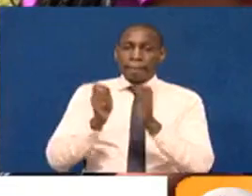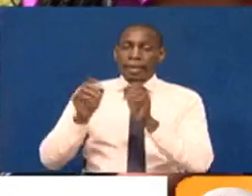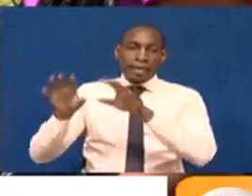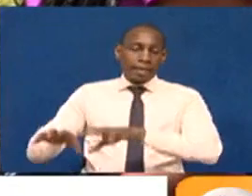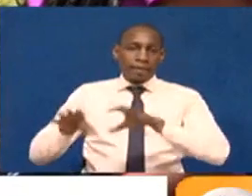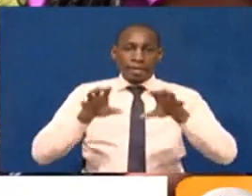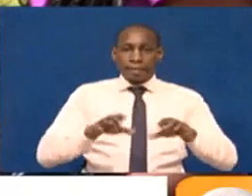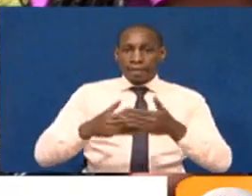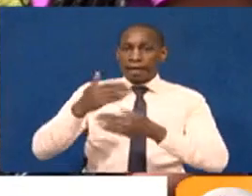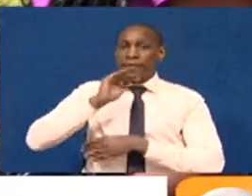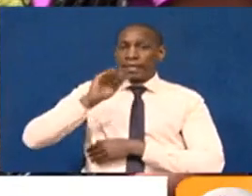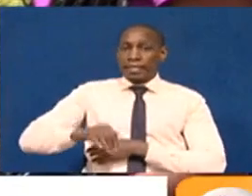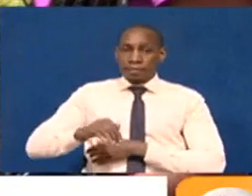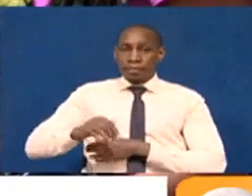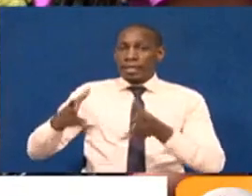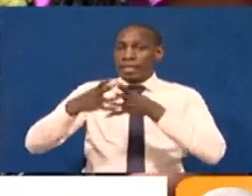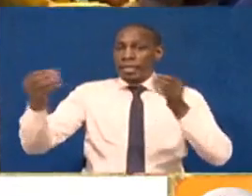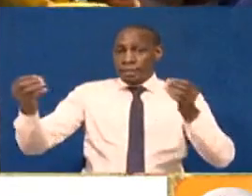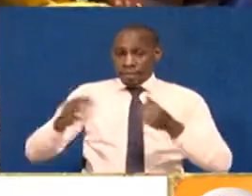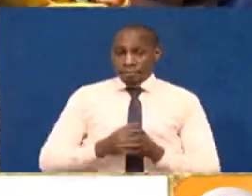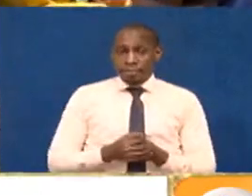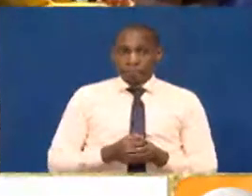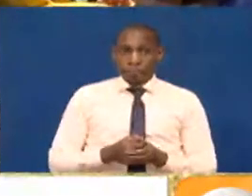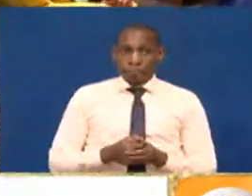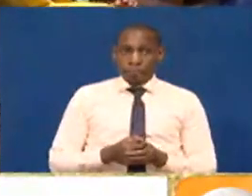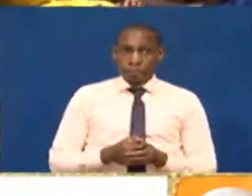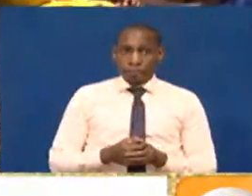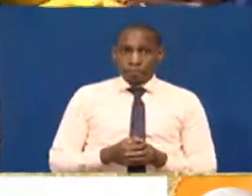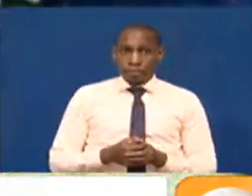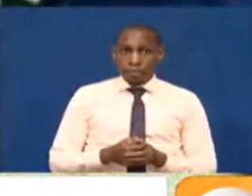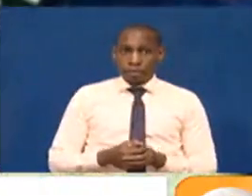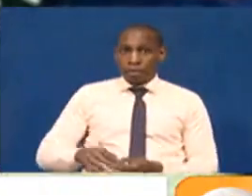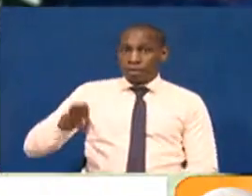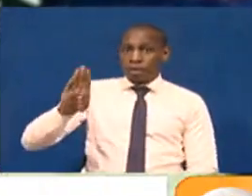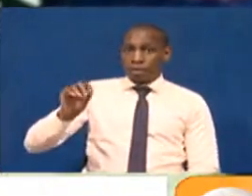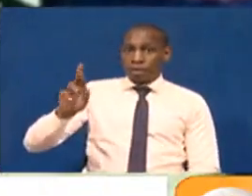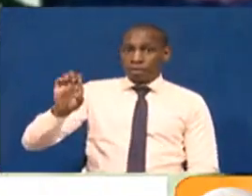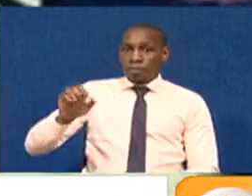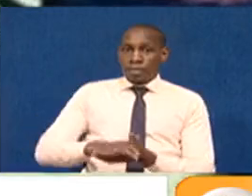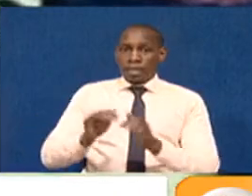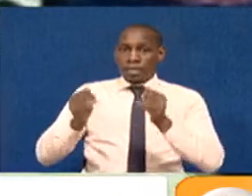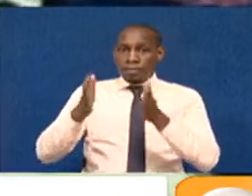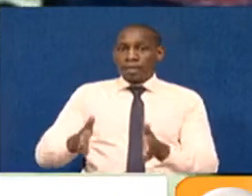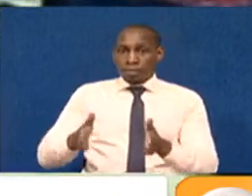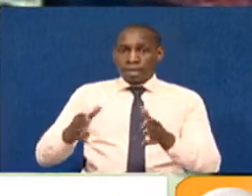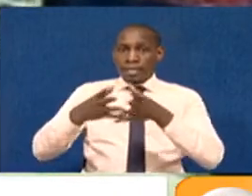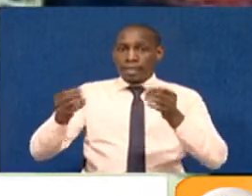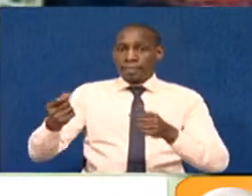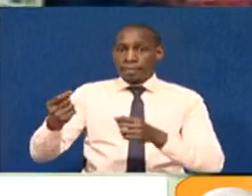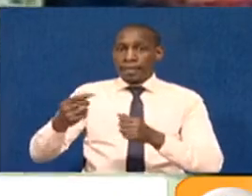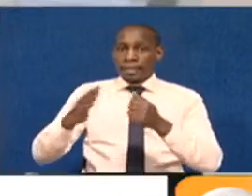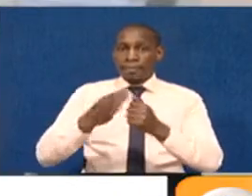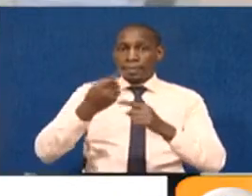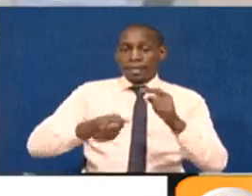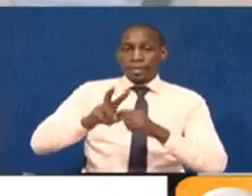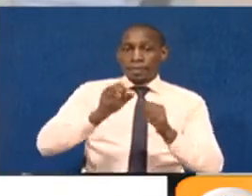them following their son's mysterious disappearance. Bogonko, a journalist and blogger, went missing in